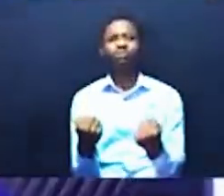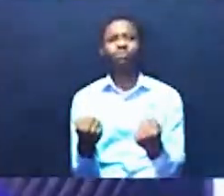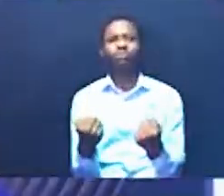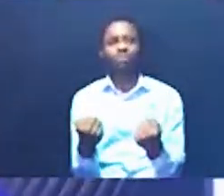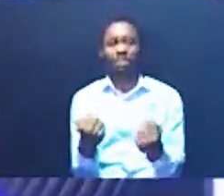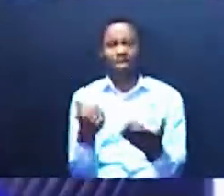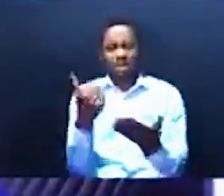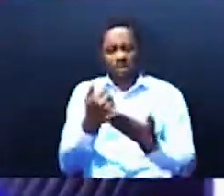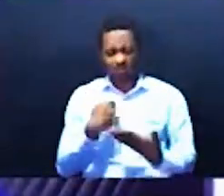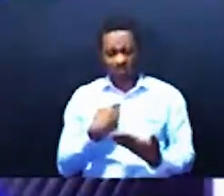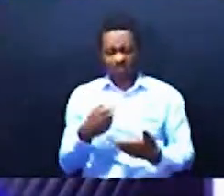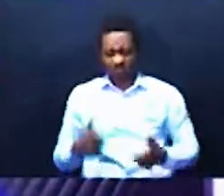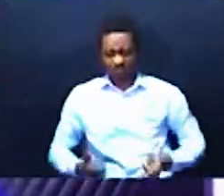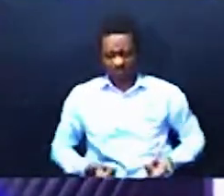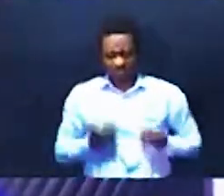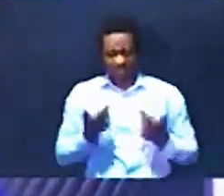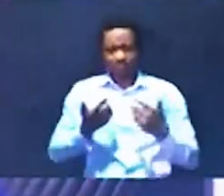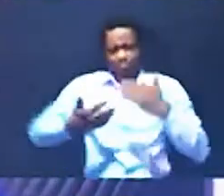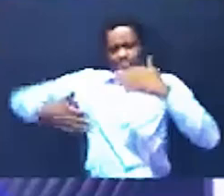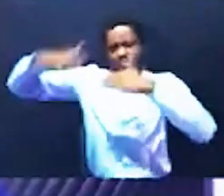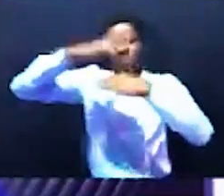Let me live beyond reproach.